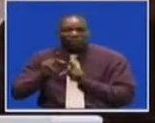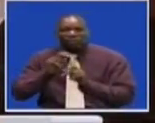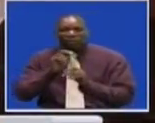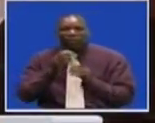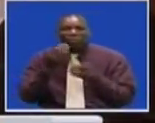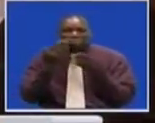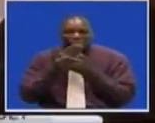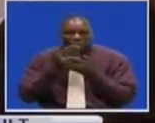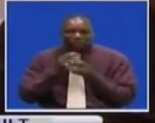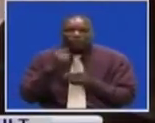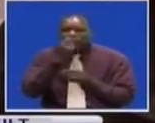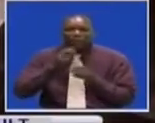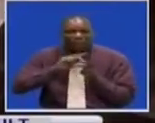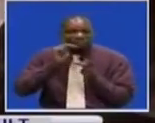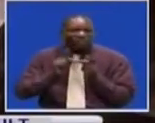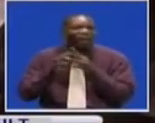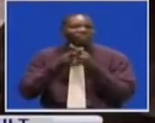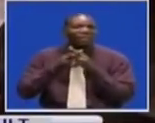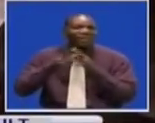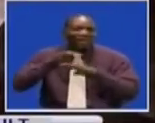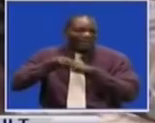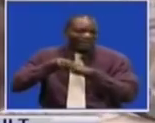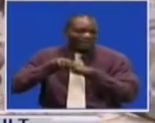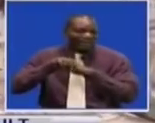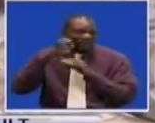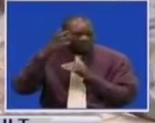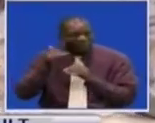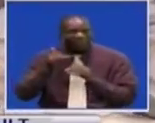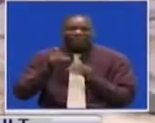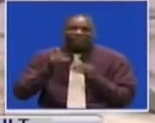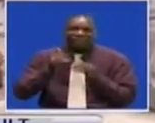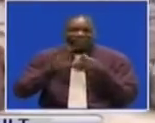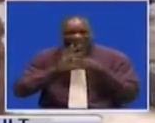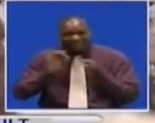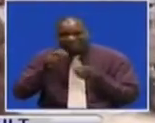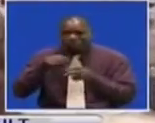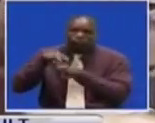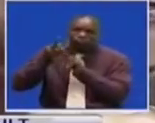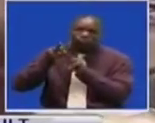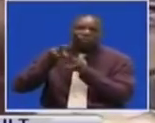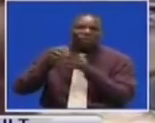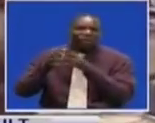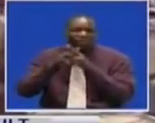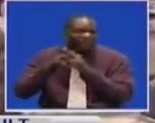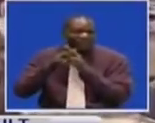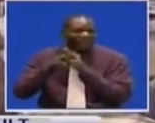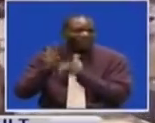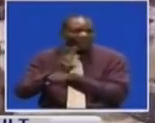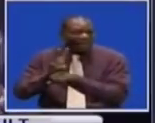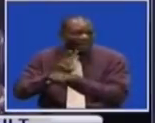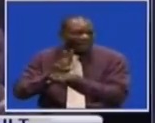always showing American films, American scripts and so on. It will be a Zambia that